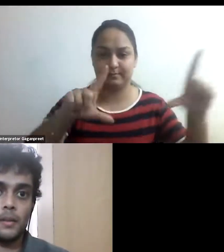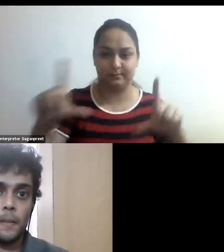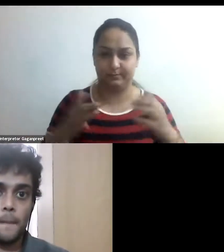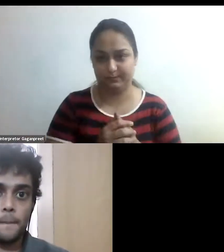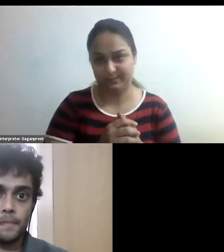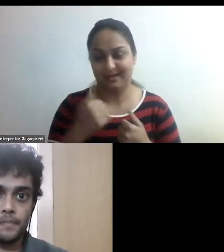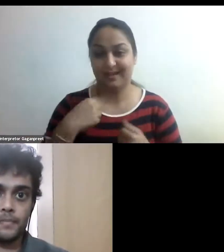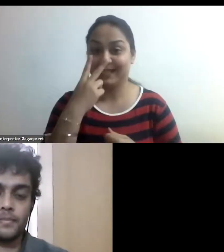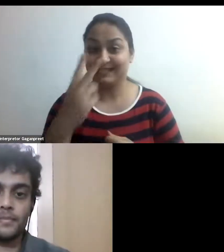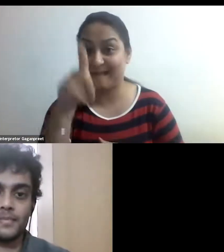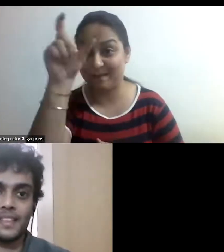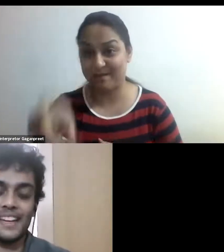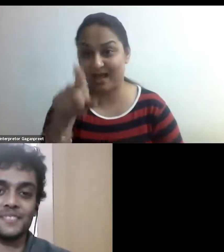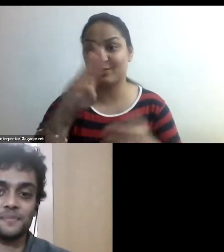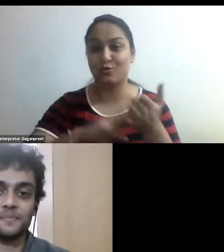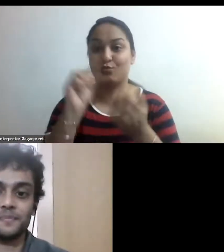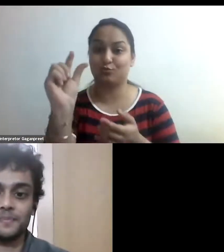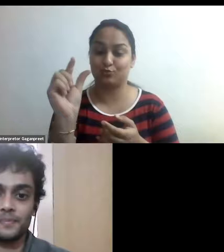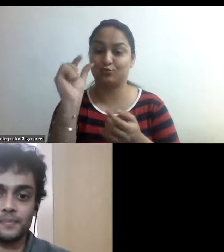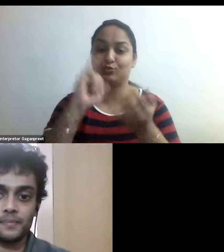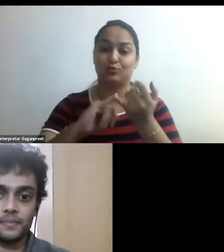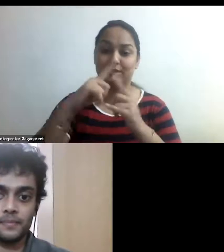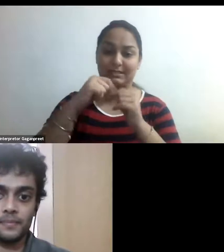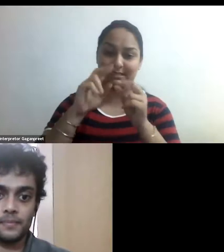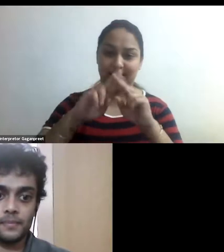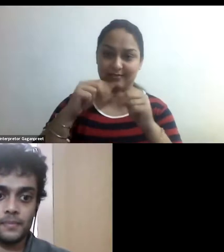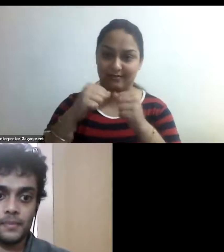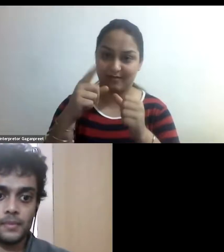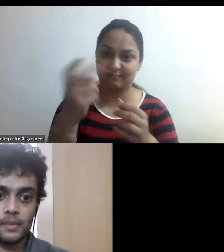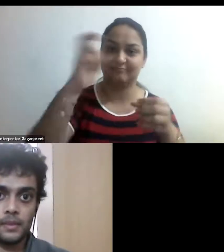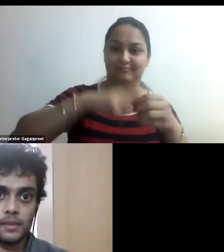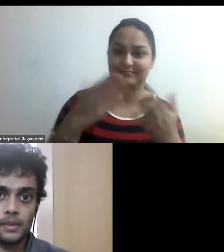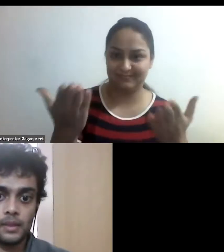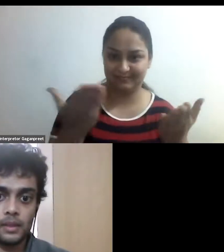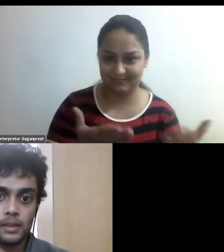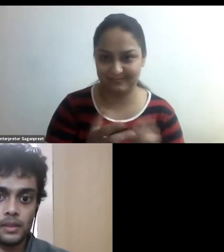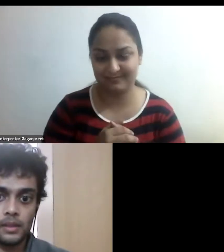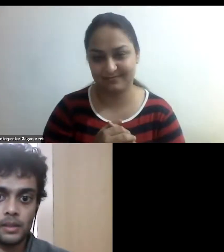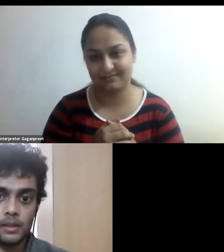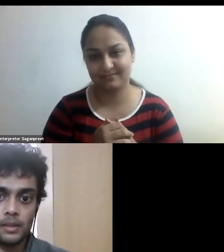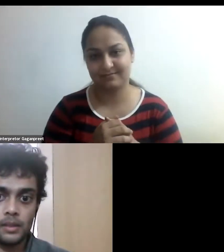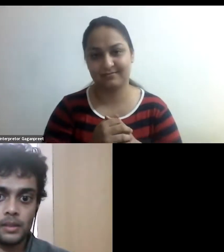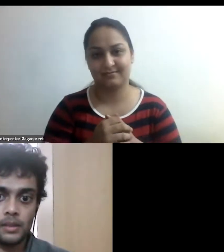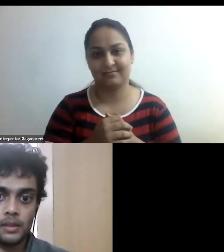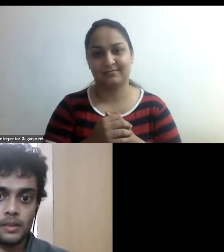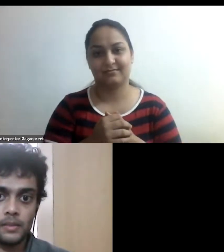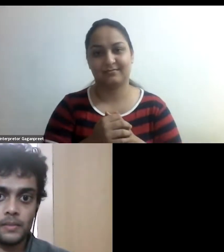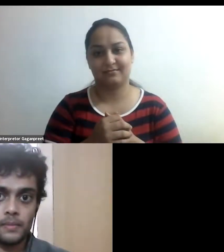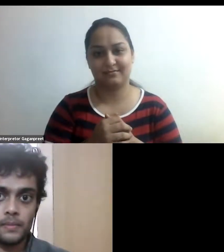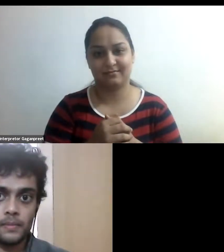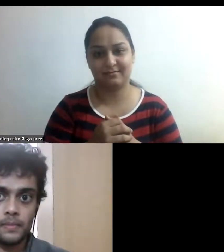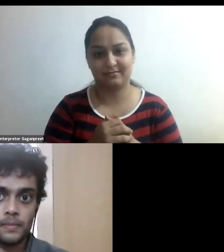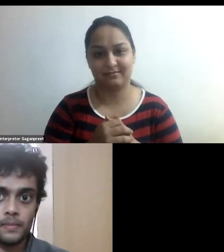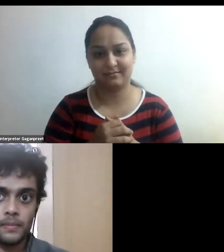I see Mustafa has joined us. I'm going to Hi. hand it over to him, and he'll begin, like I said, by. Oh,